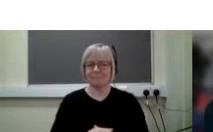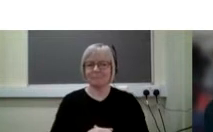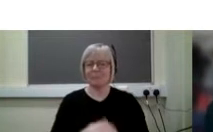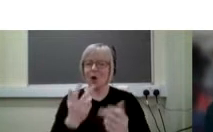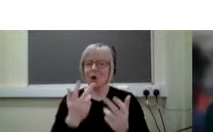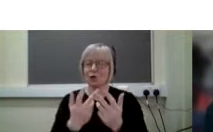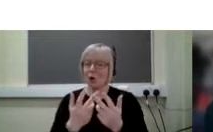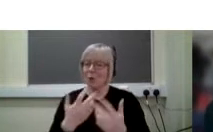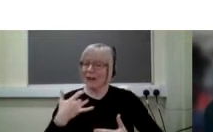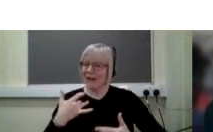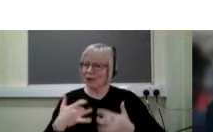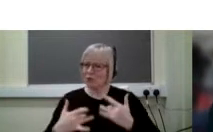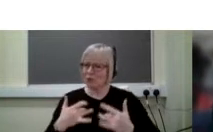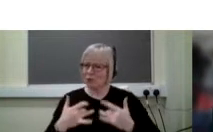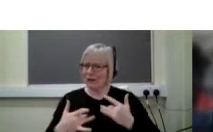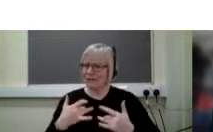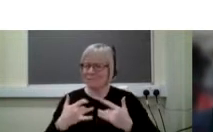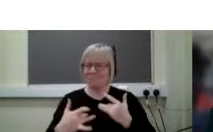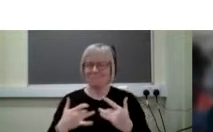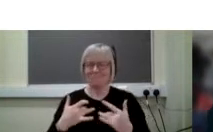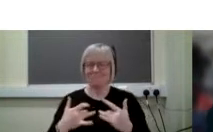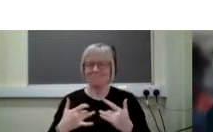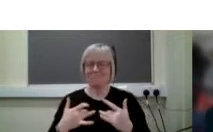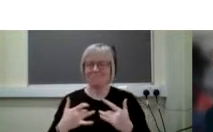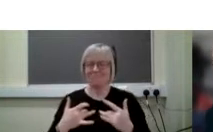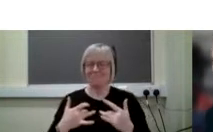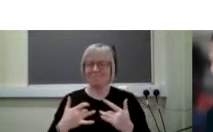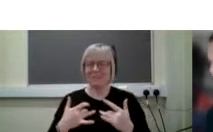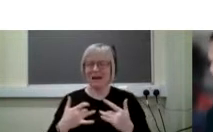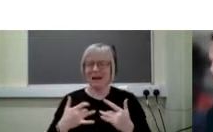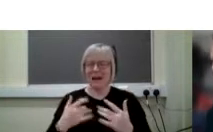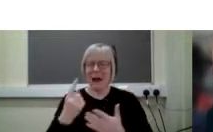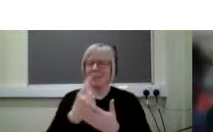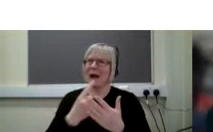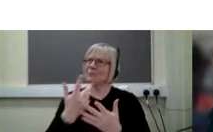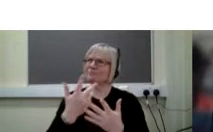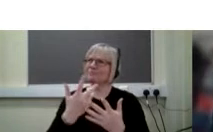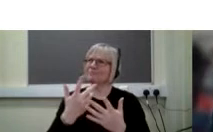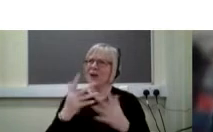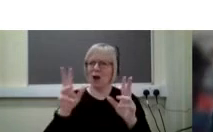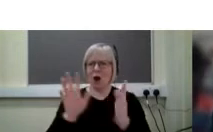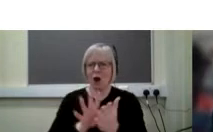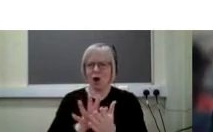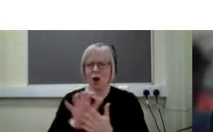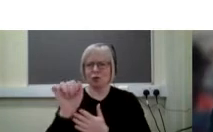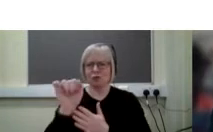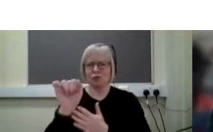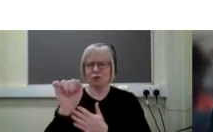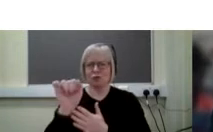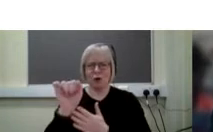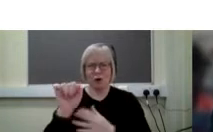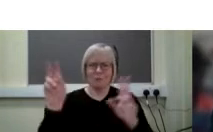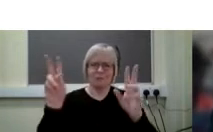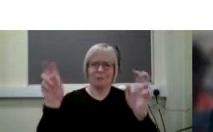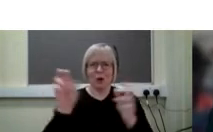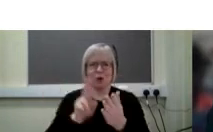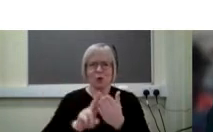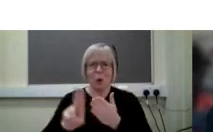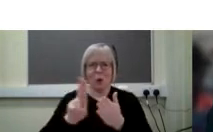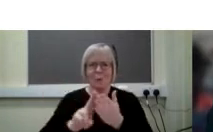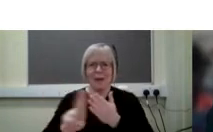an interesting piece around cultural norms and expectations for different